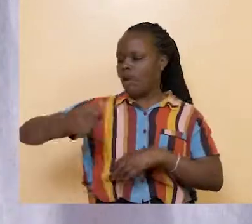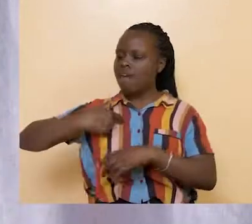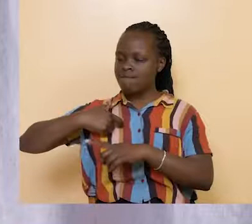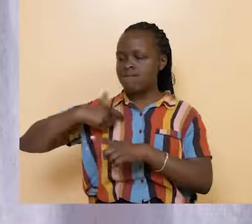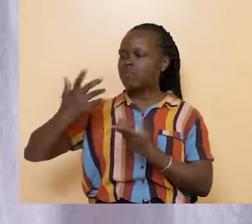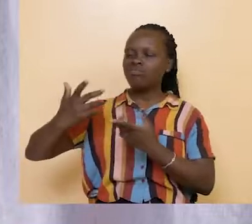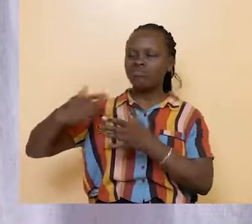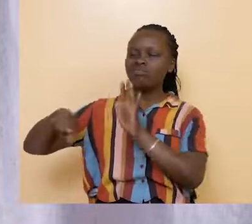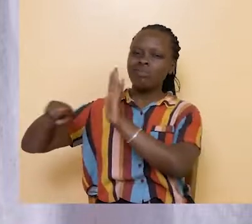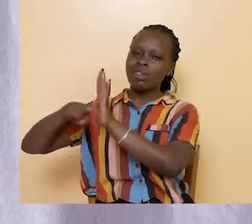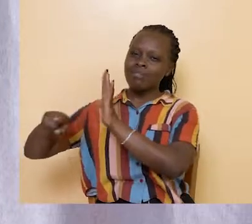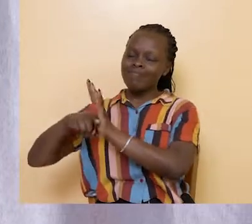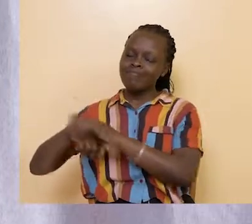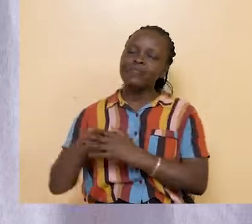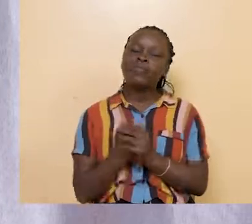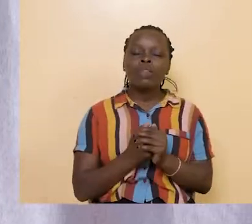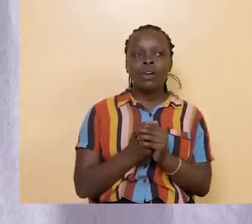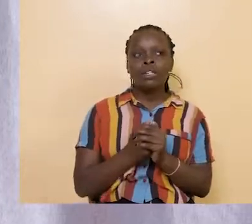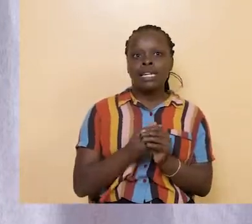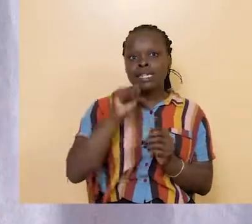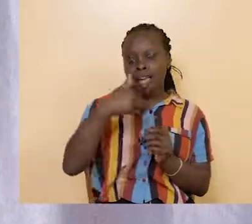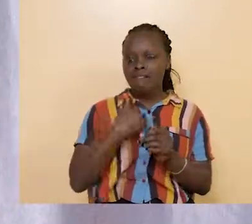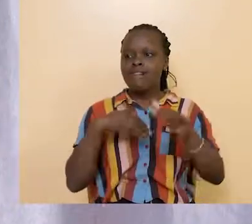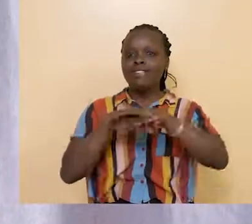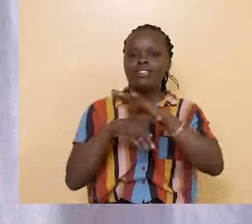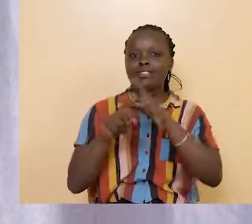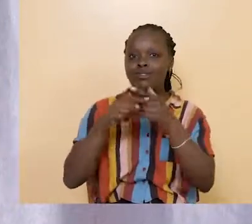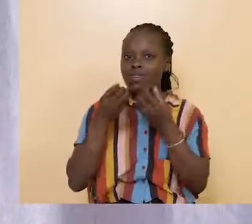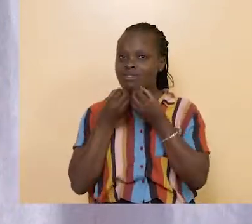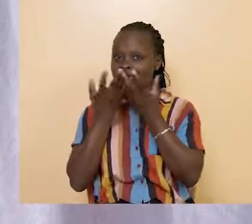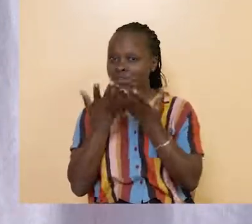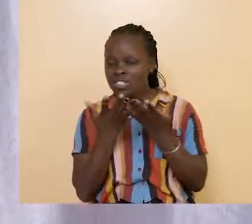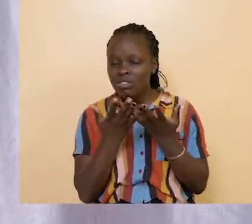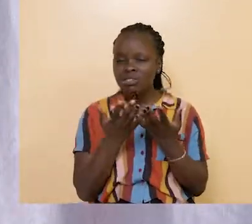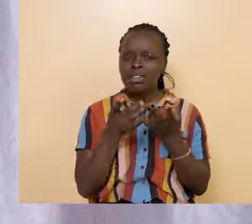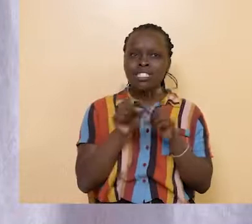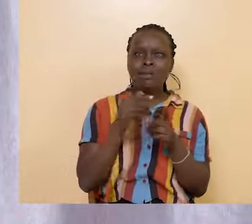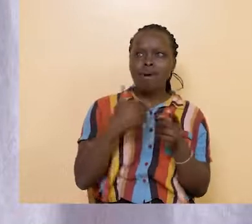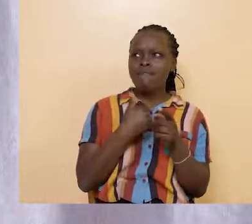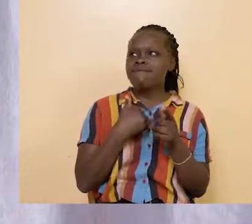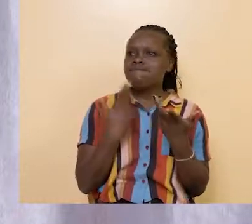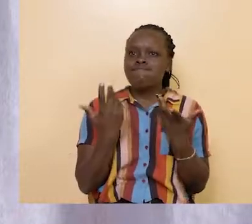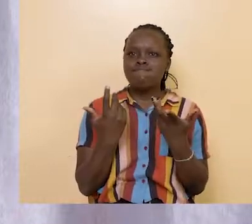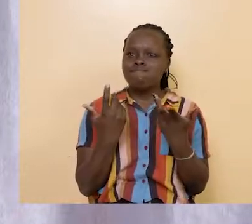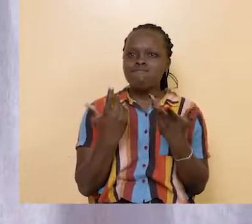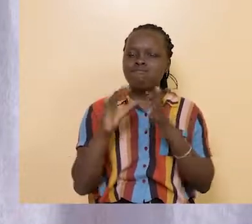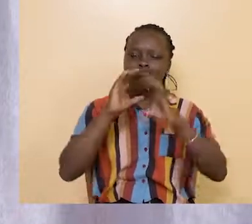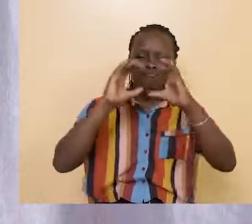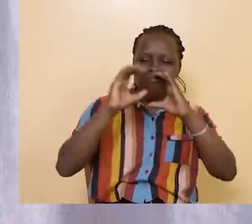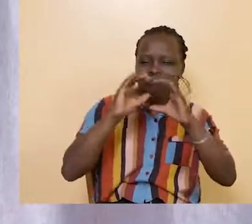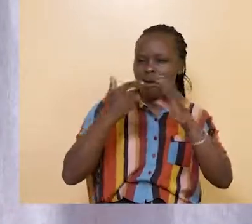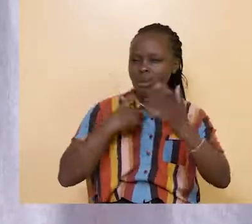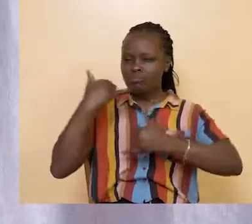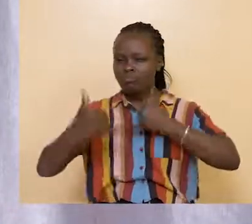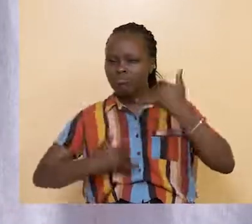some serious disadvantages. While we have access to information and that we are collaborating and we are communicating and we